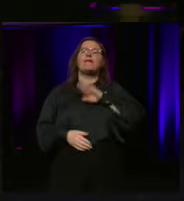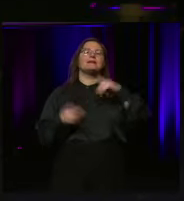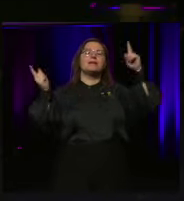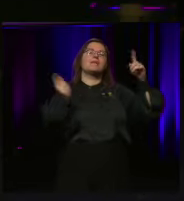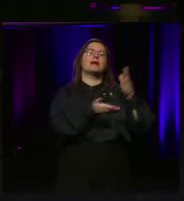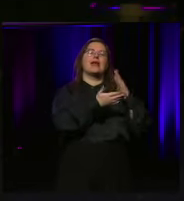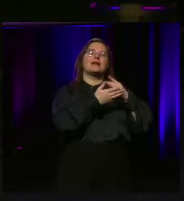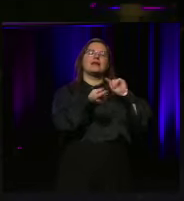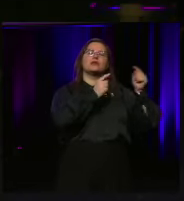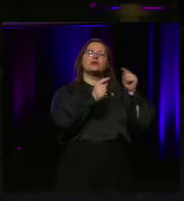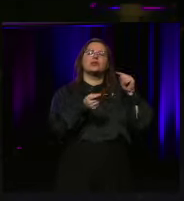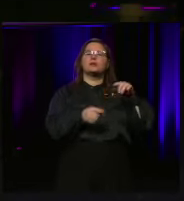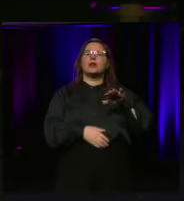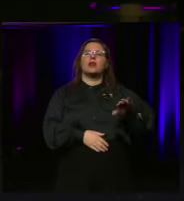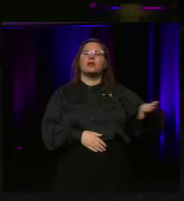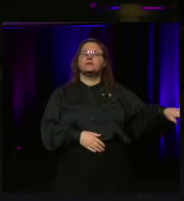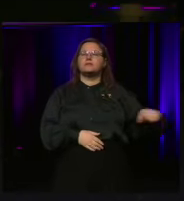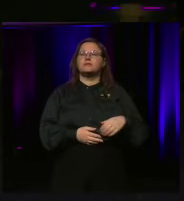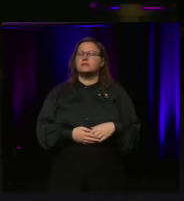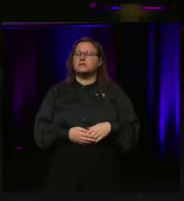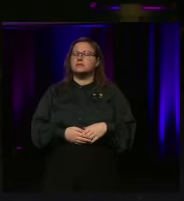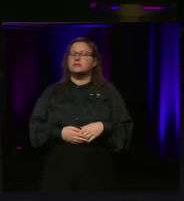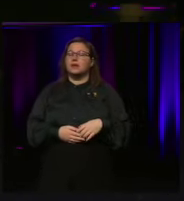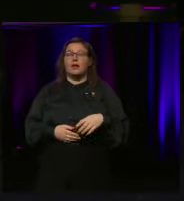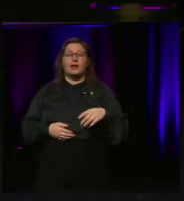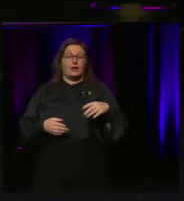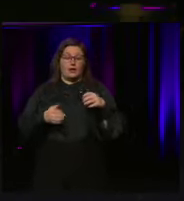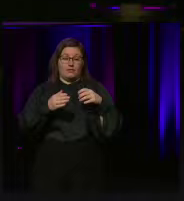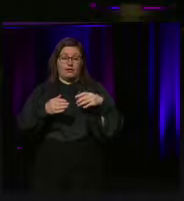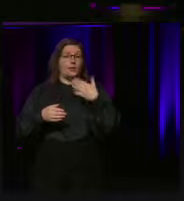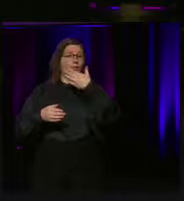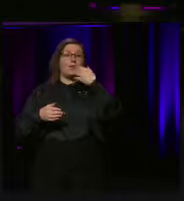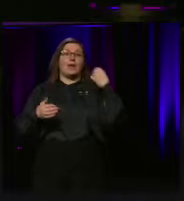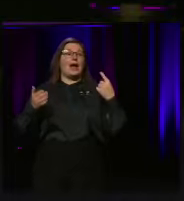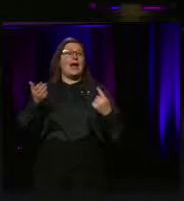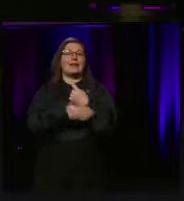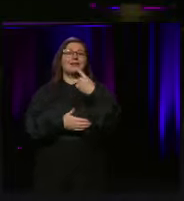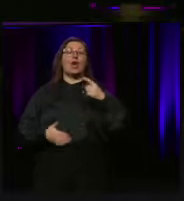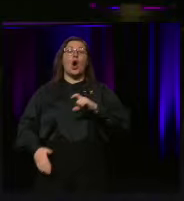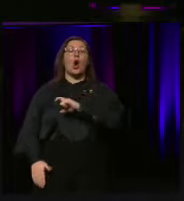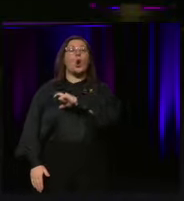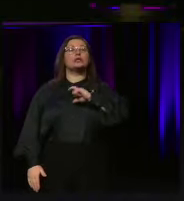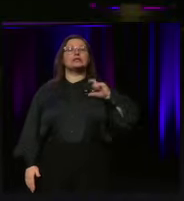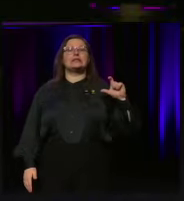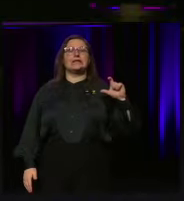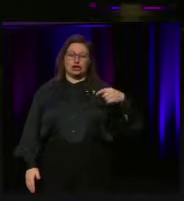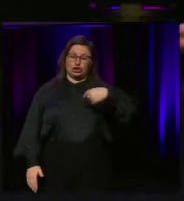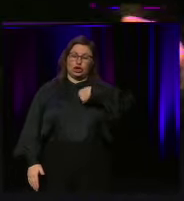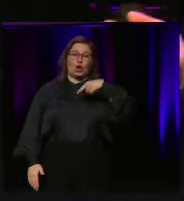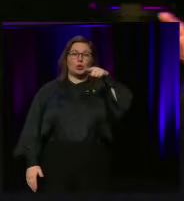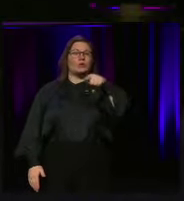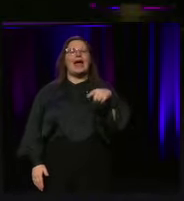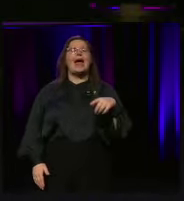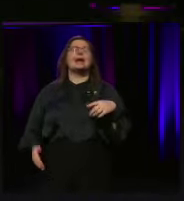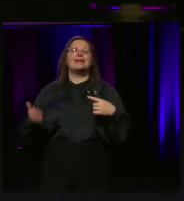discussion. Because it didn't happen to us, to you and me. It happened to